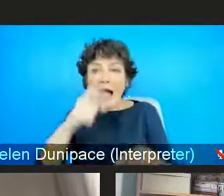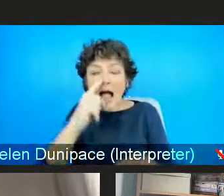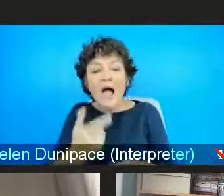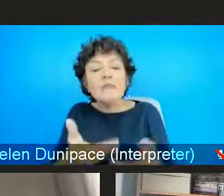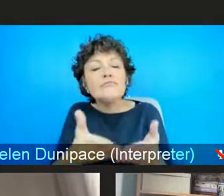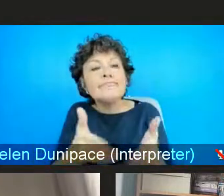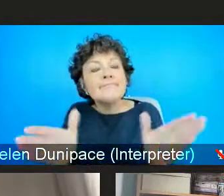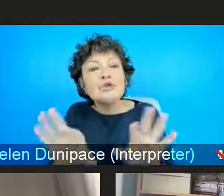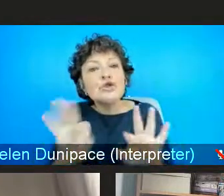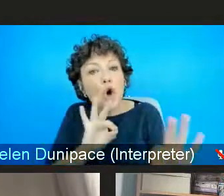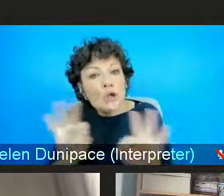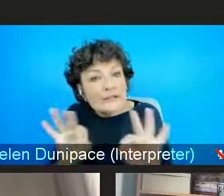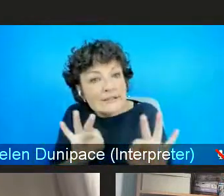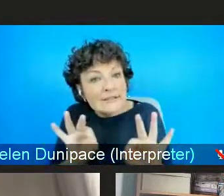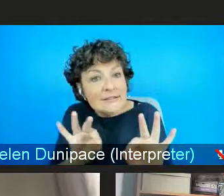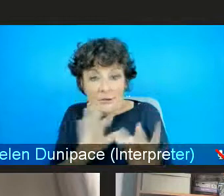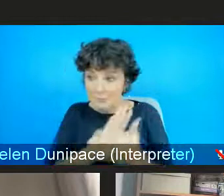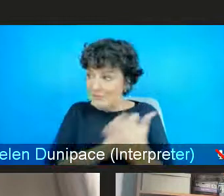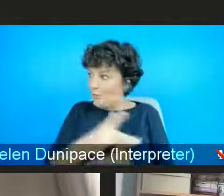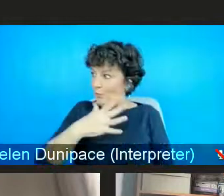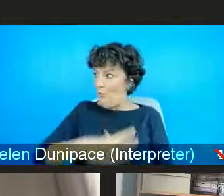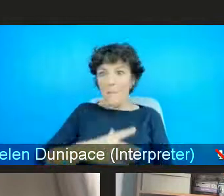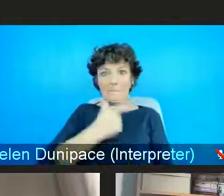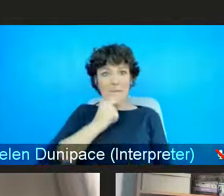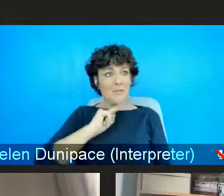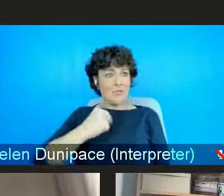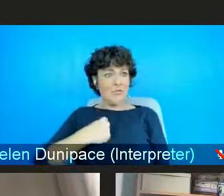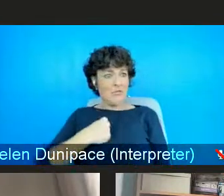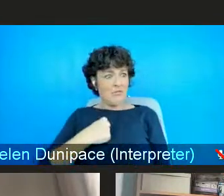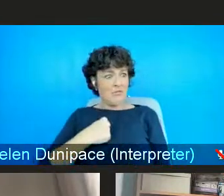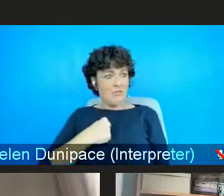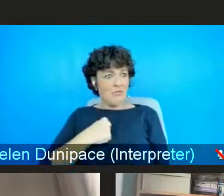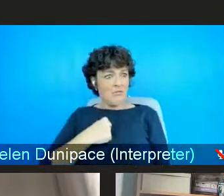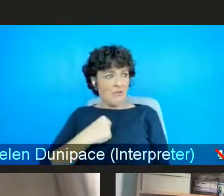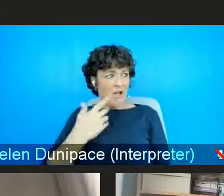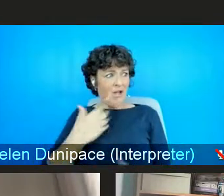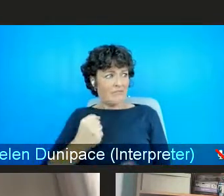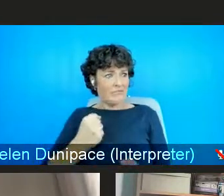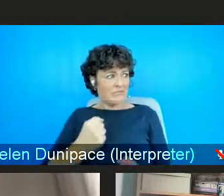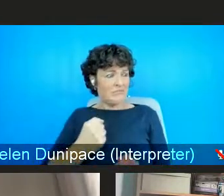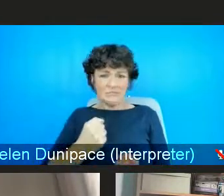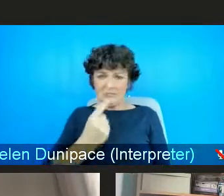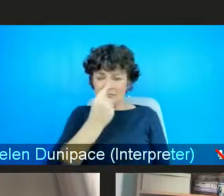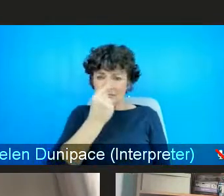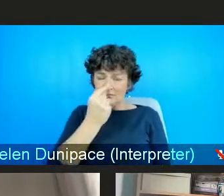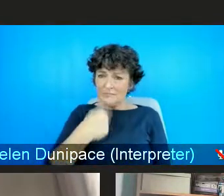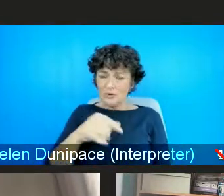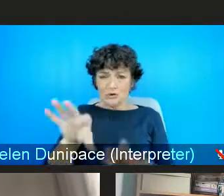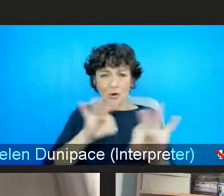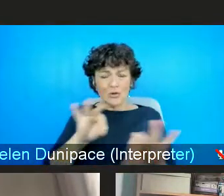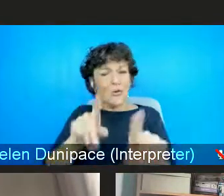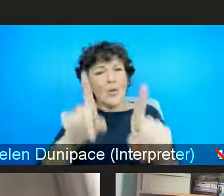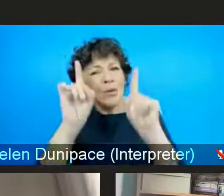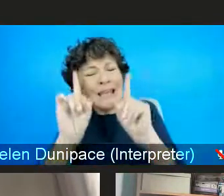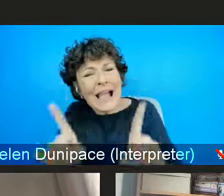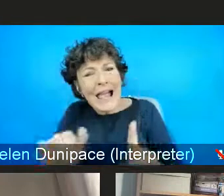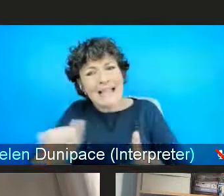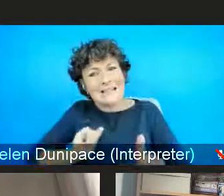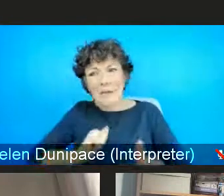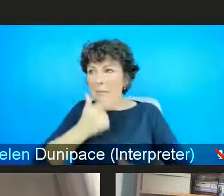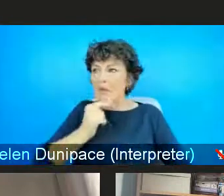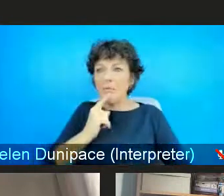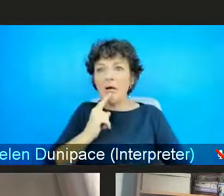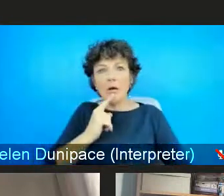ability to make those choices and to embrace that behavioural change, because we can't expect people to change the behaviour, you